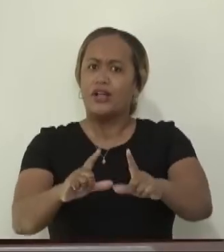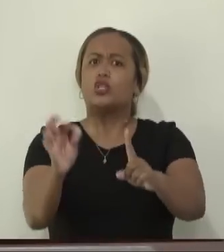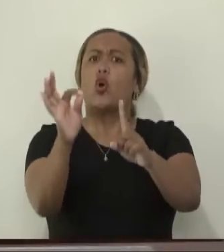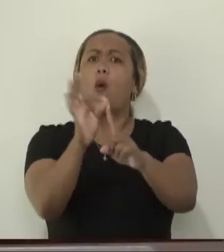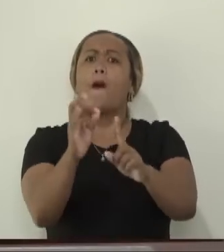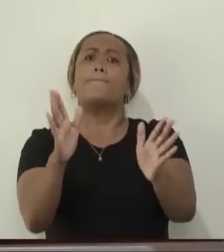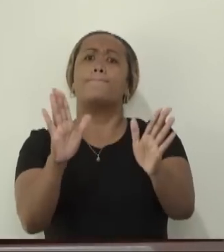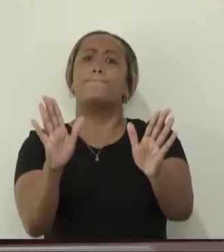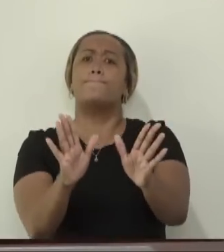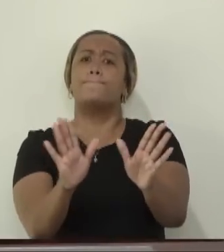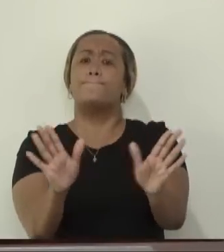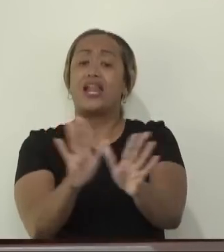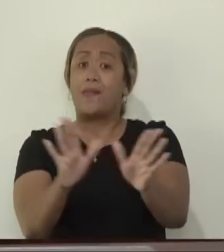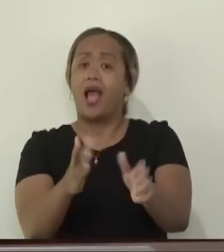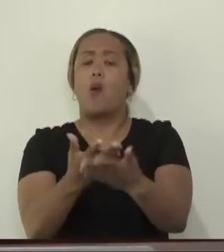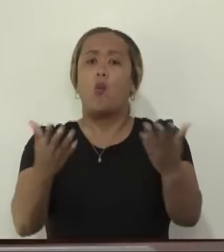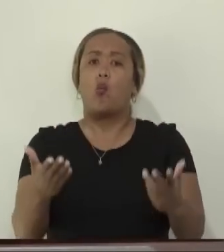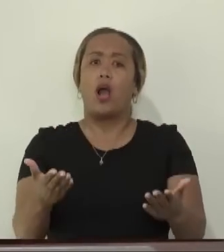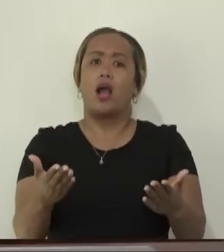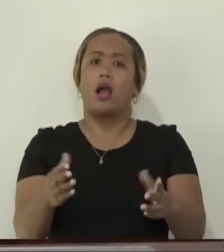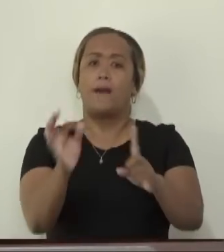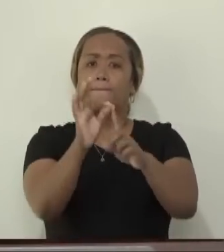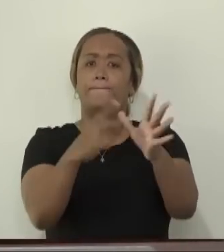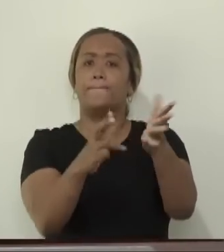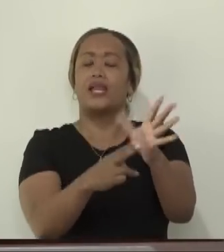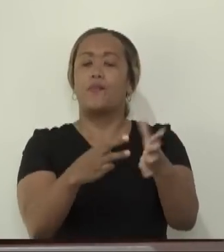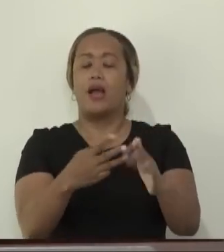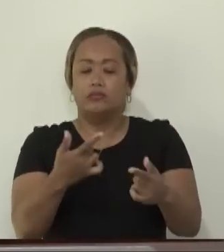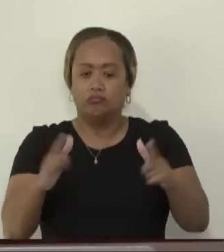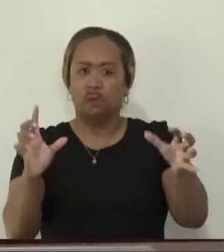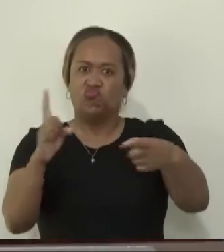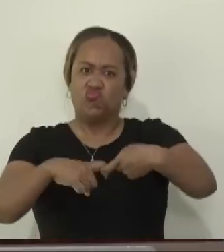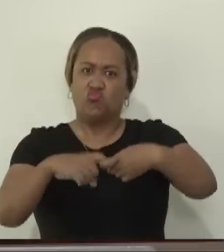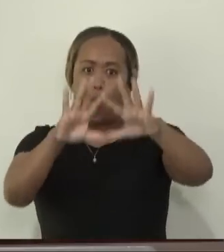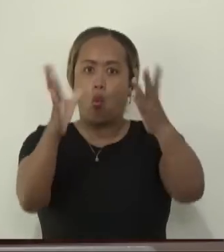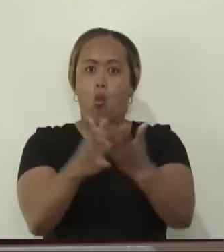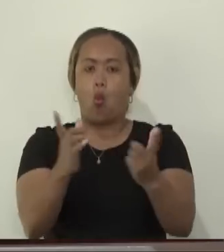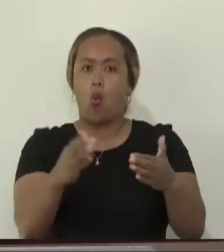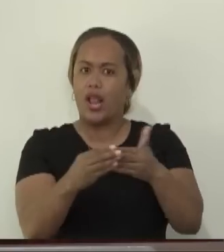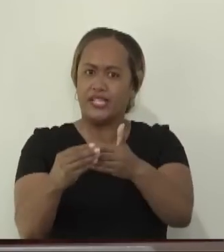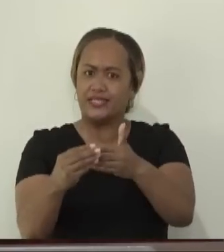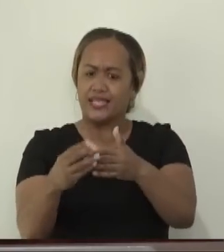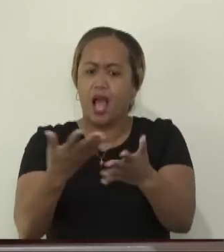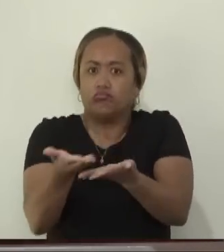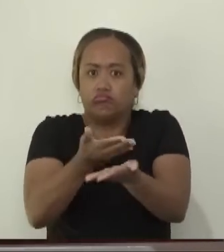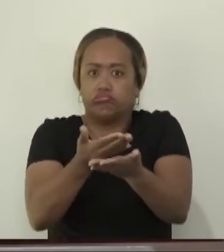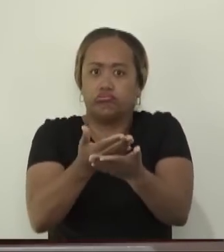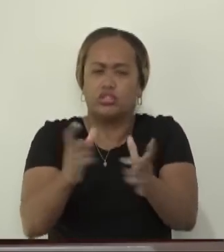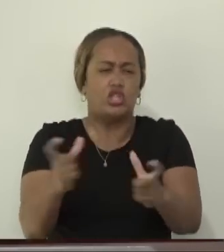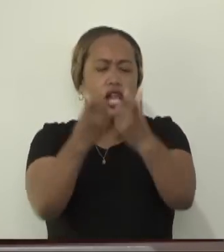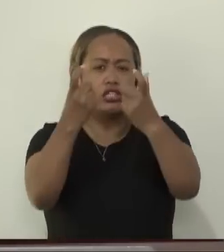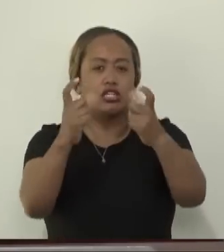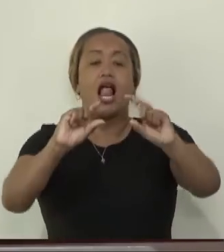join world leaders so that we can work together in addressing the biggest challenge of our time, that